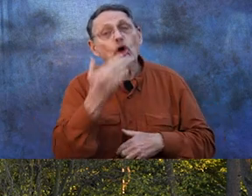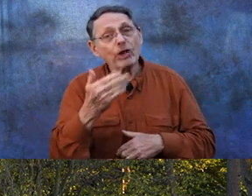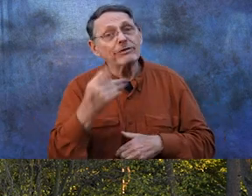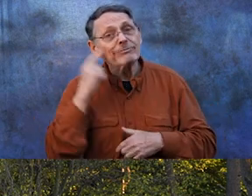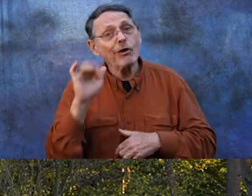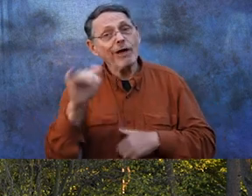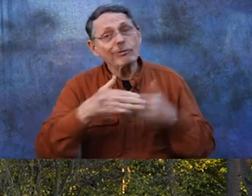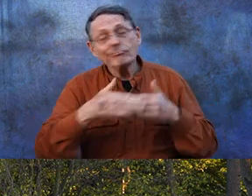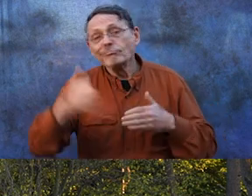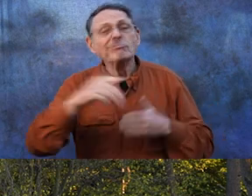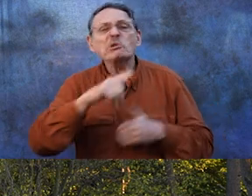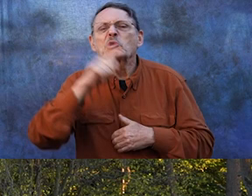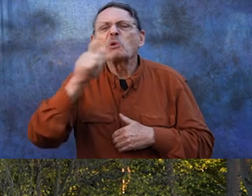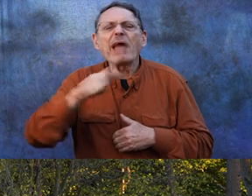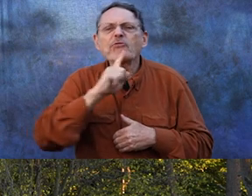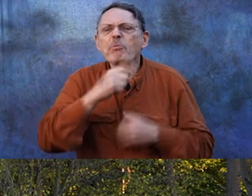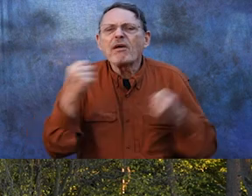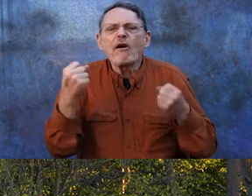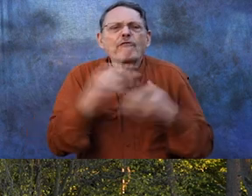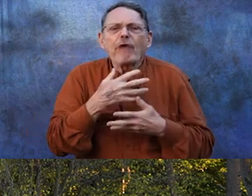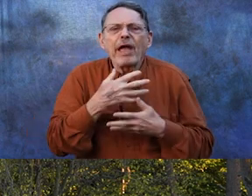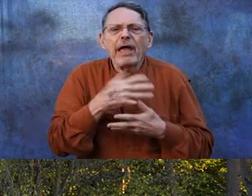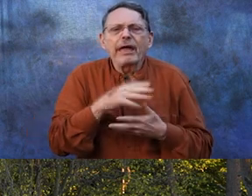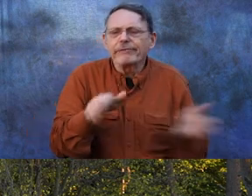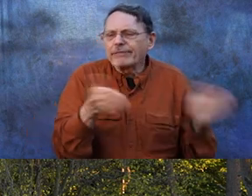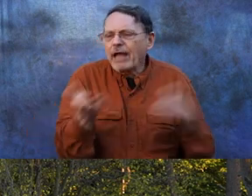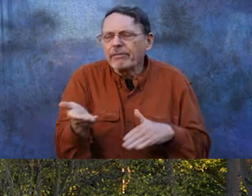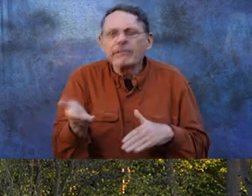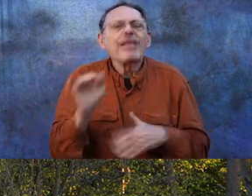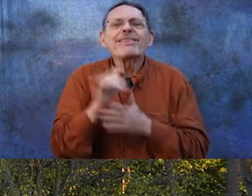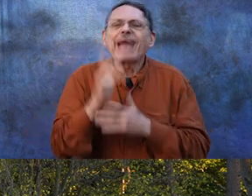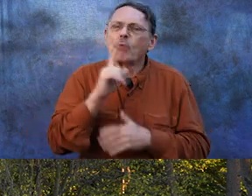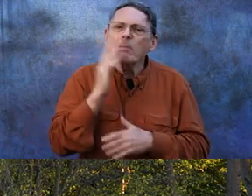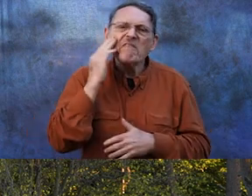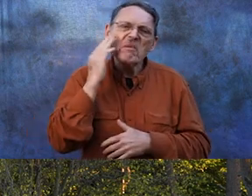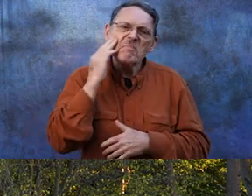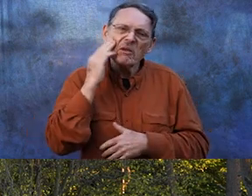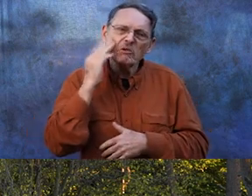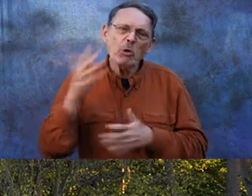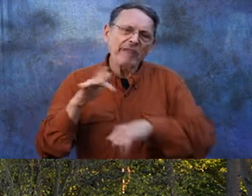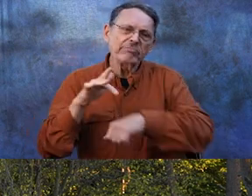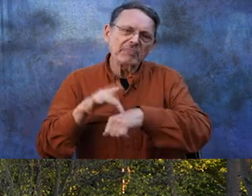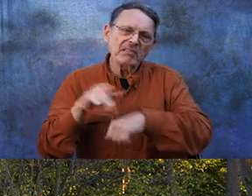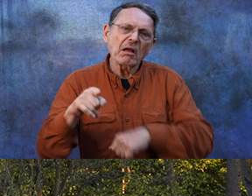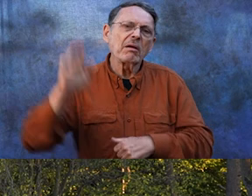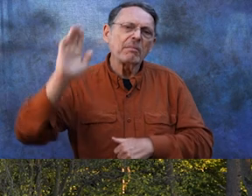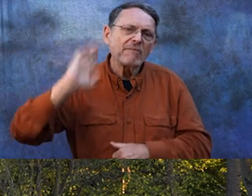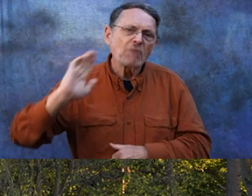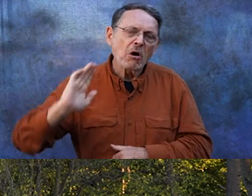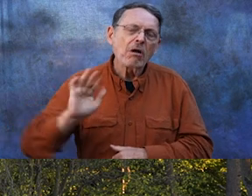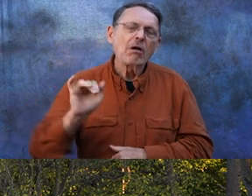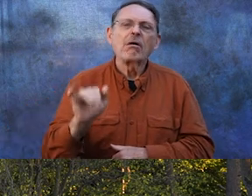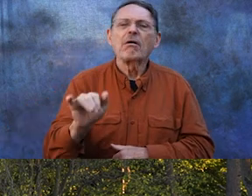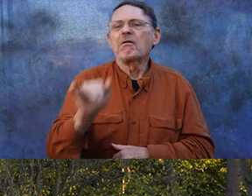good, you don't need to be afraid. It will be familiar to you. You have been